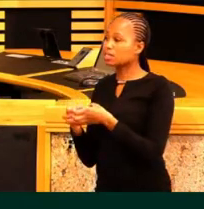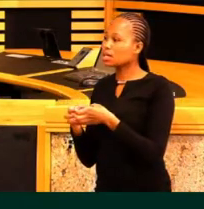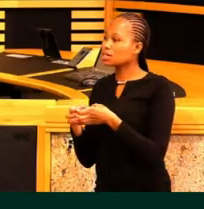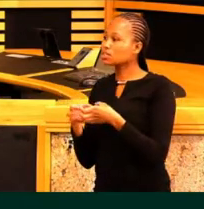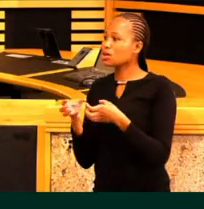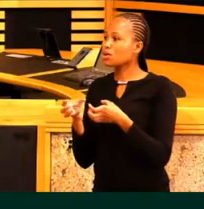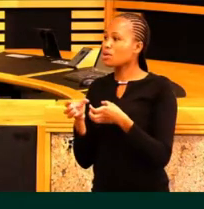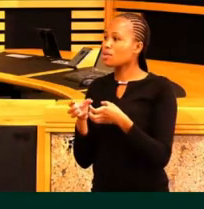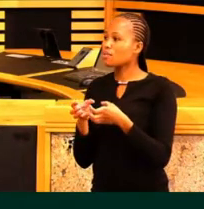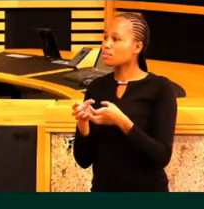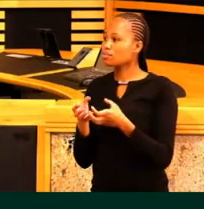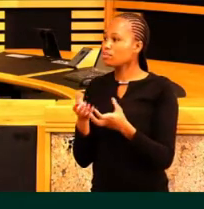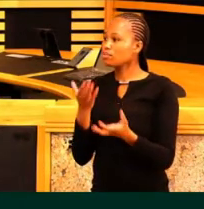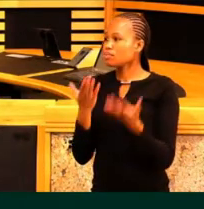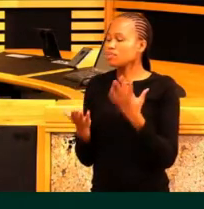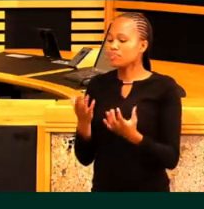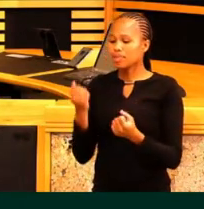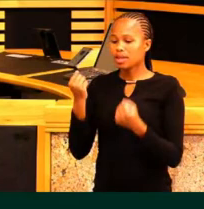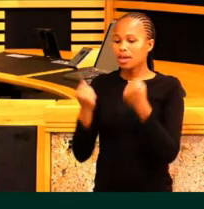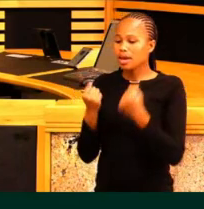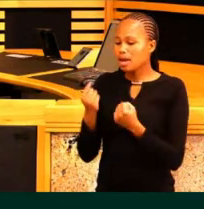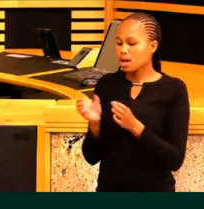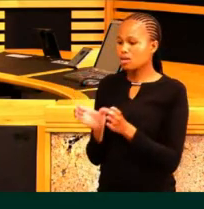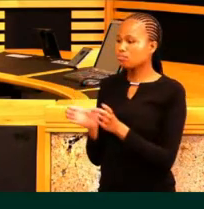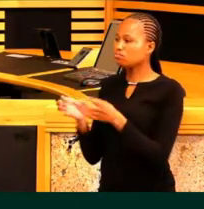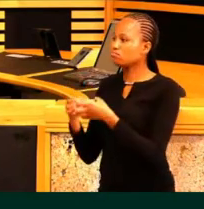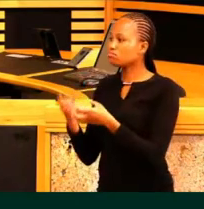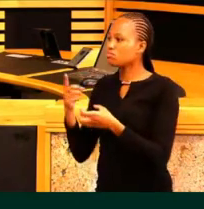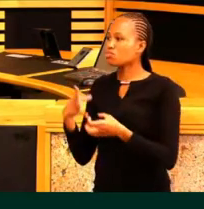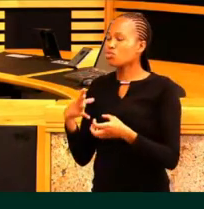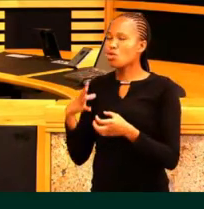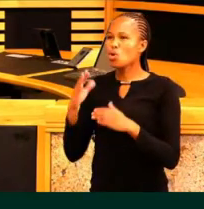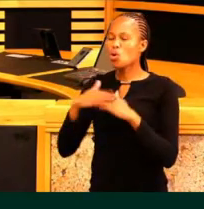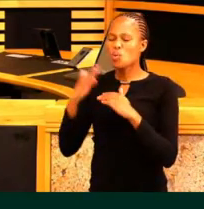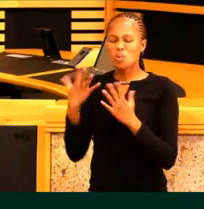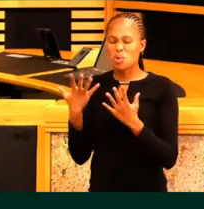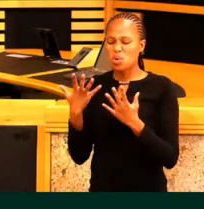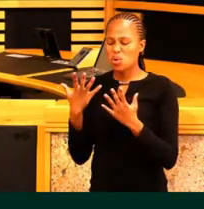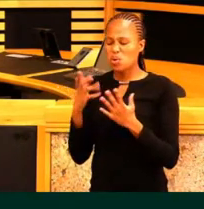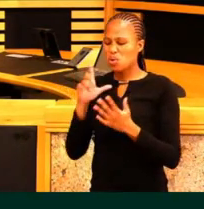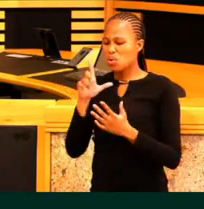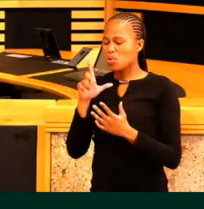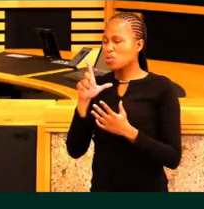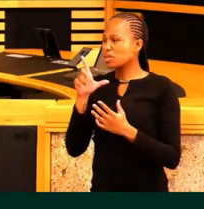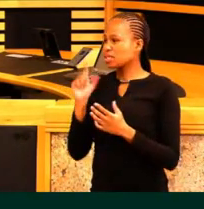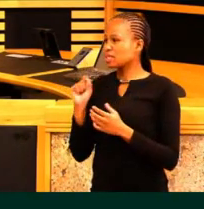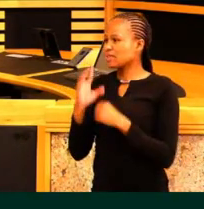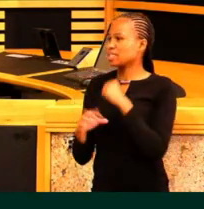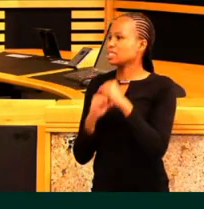or the car manufacturing sector for almost more than 70 decades